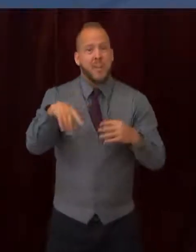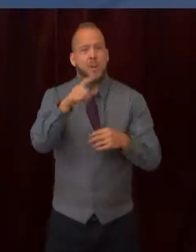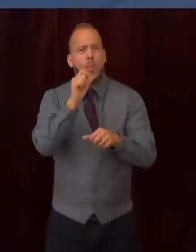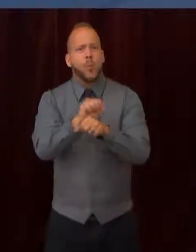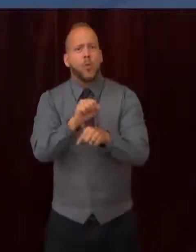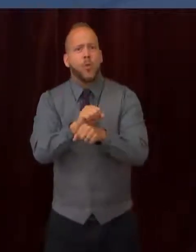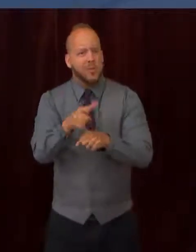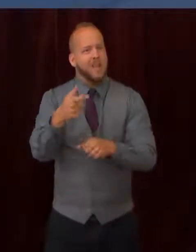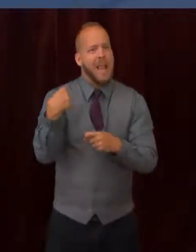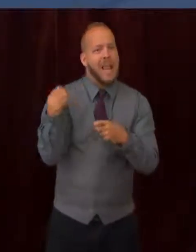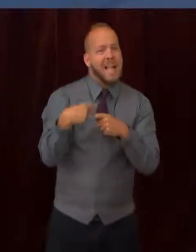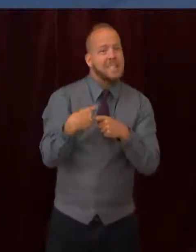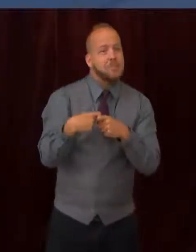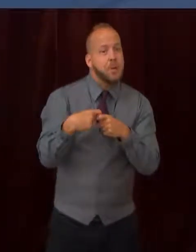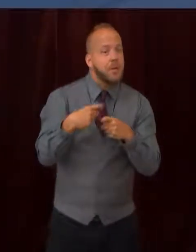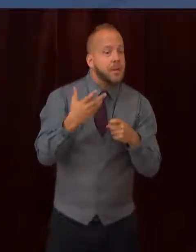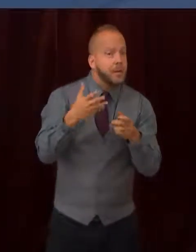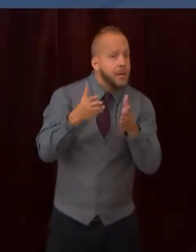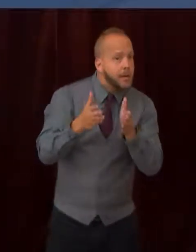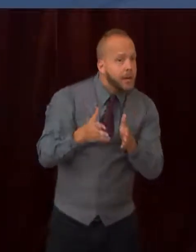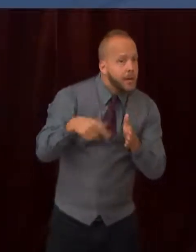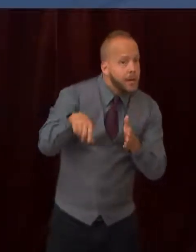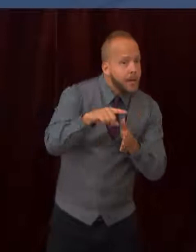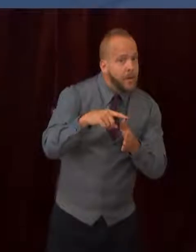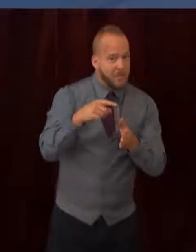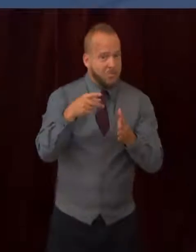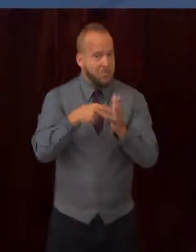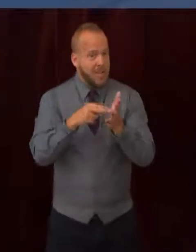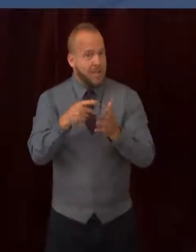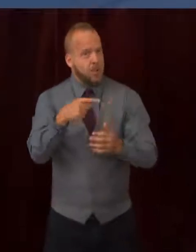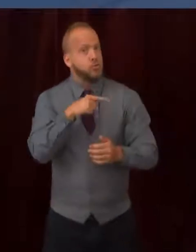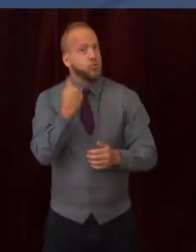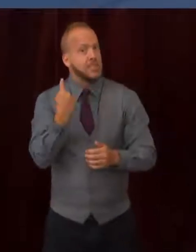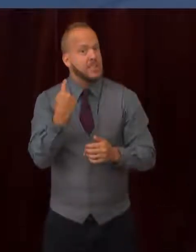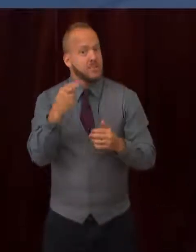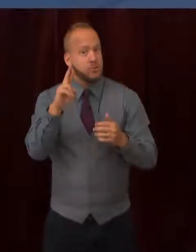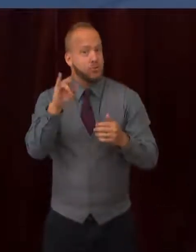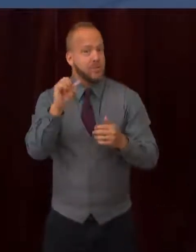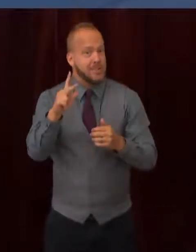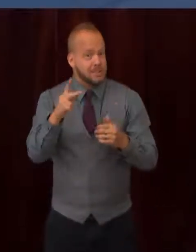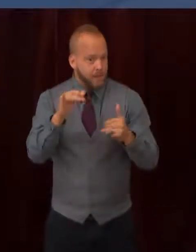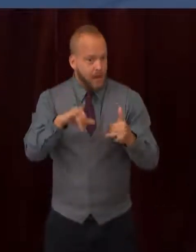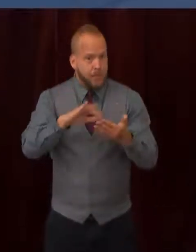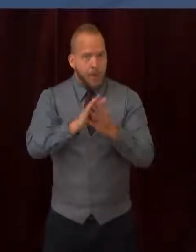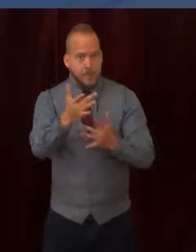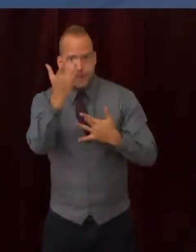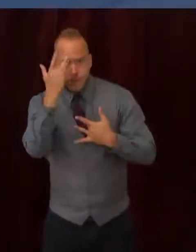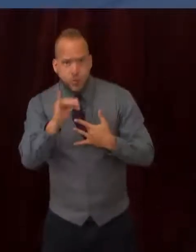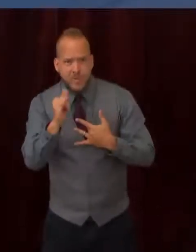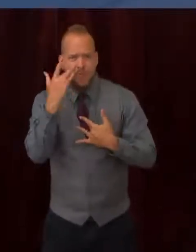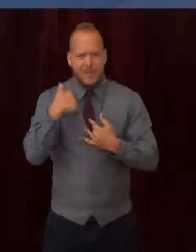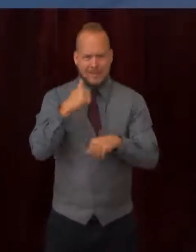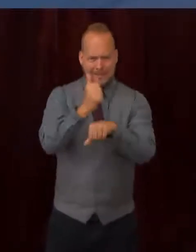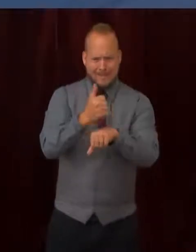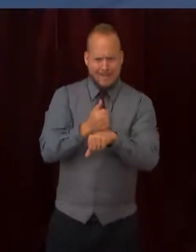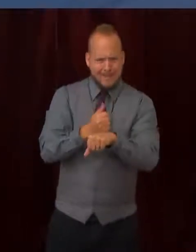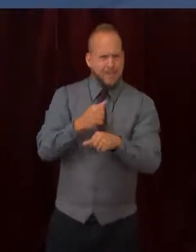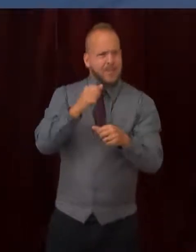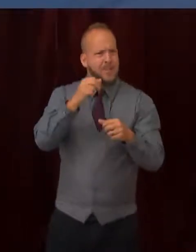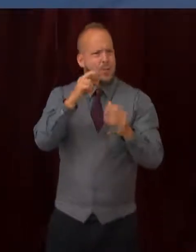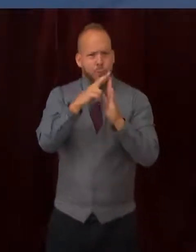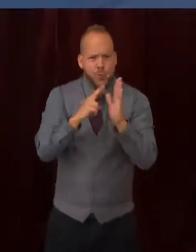this virus. And our efforts to reduce that infection rate is certainly a just thing to do, as well as a healthy thing to